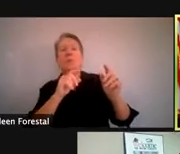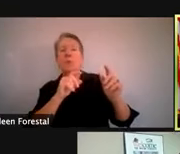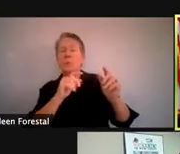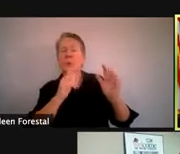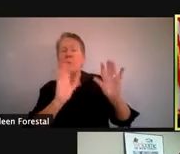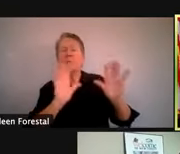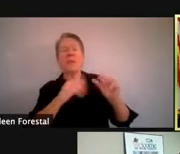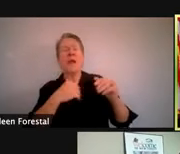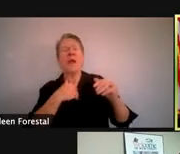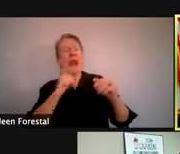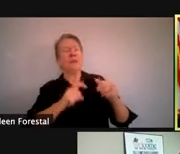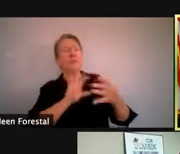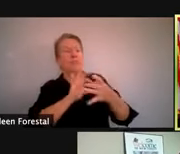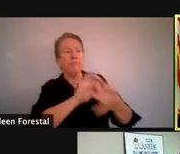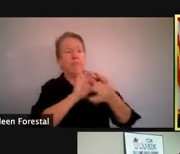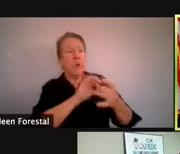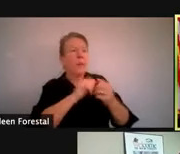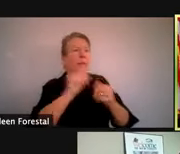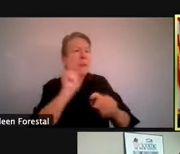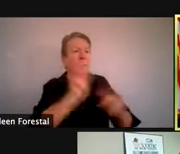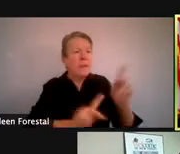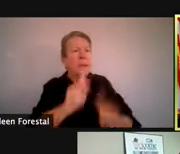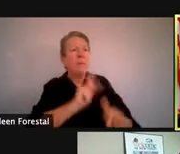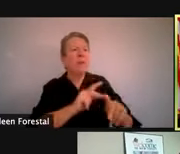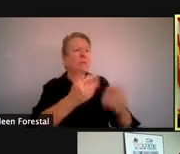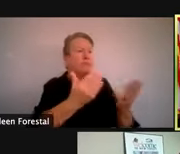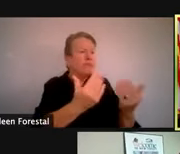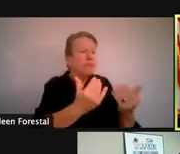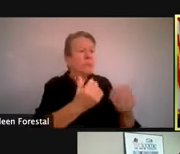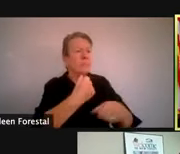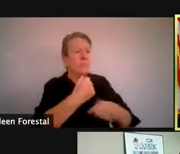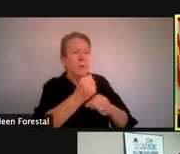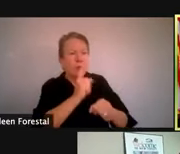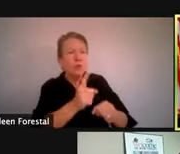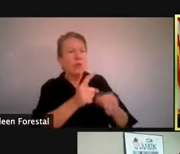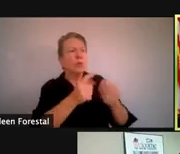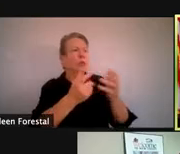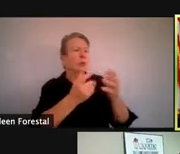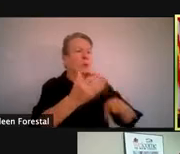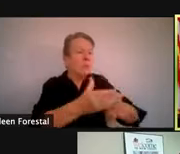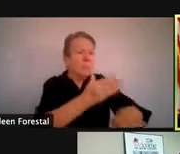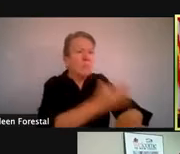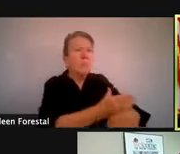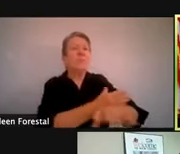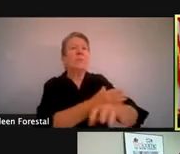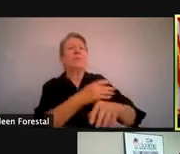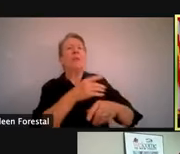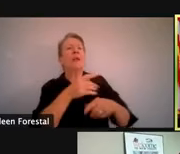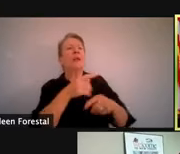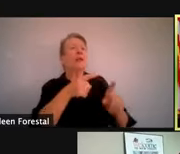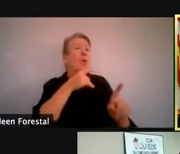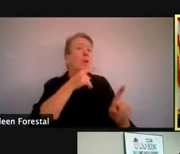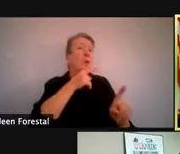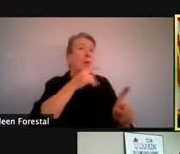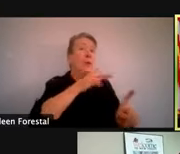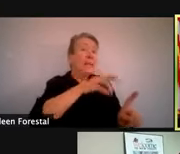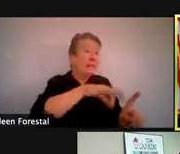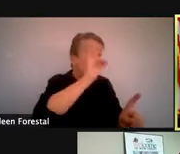by themselves. The increased testing finds the cases. The local health department does the case investigation. The